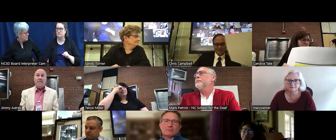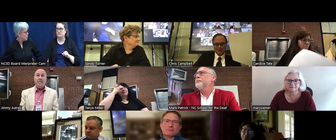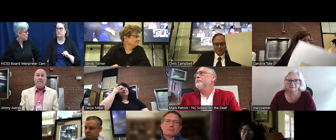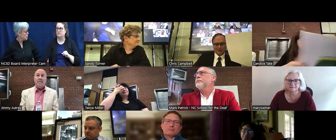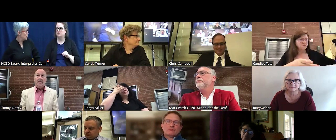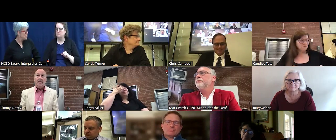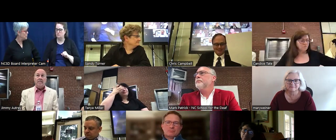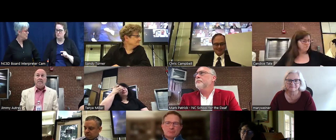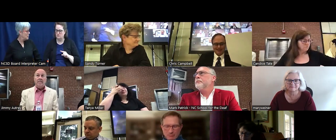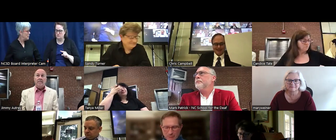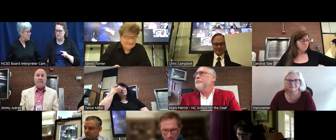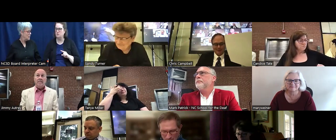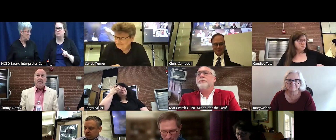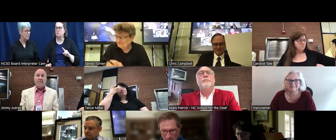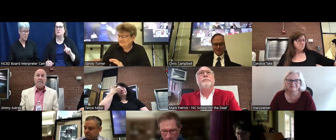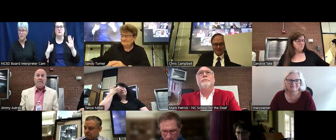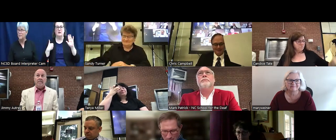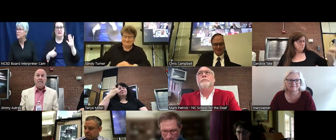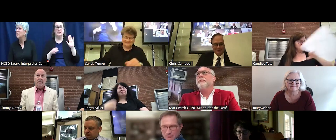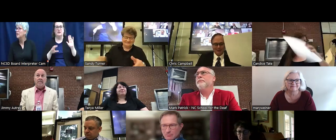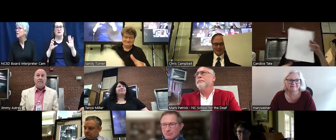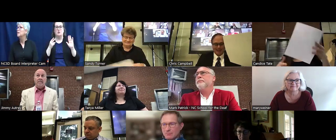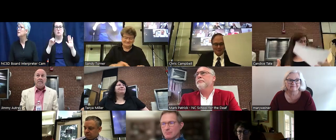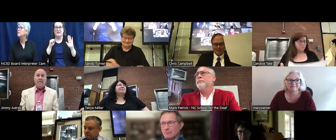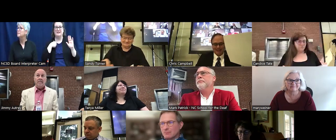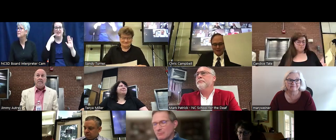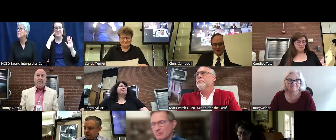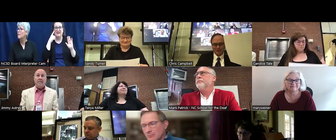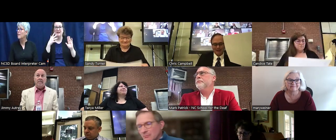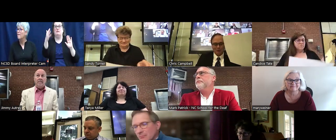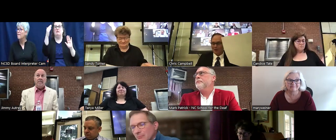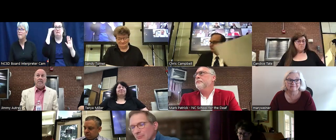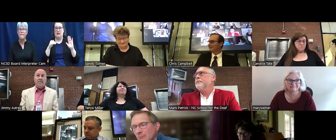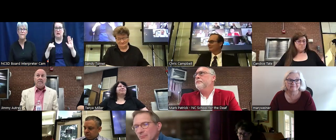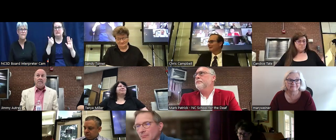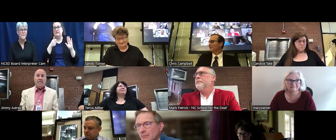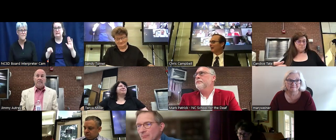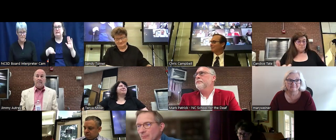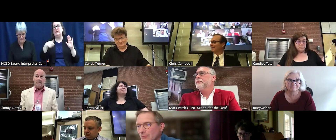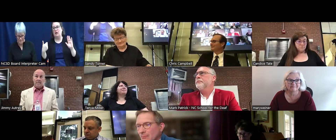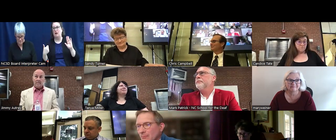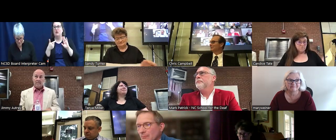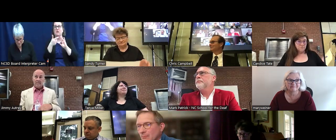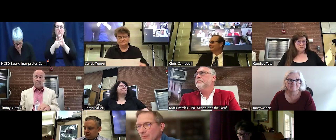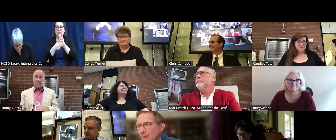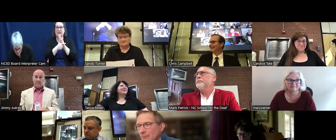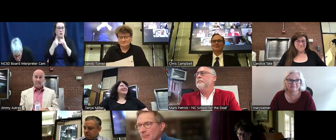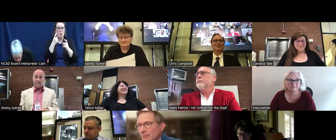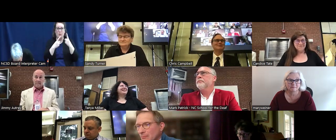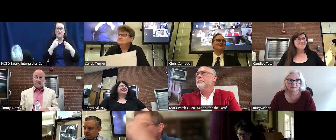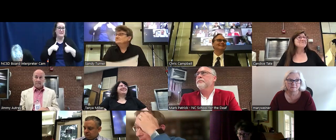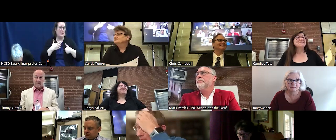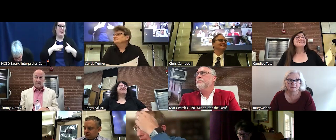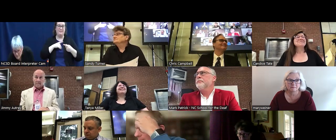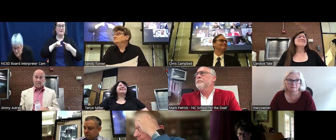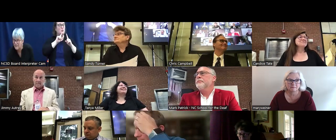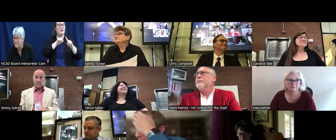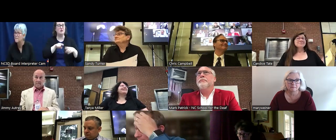This is Chris. I believe the next agenda item was any other legal questions, and I'm happy to answer any other legal